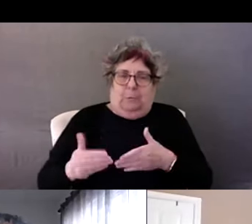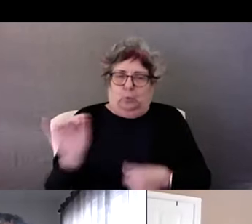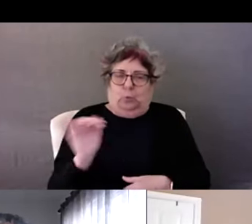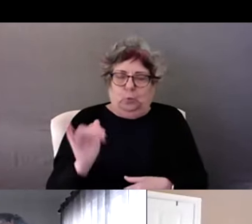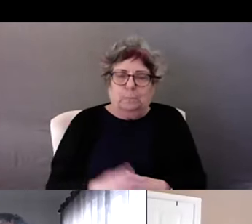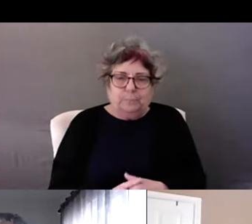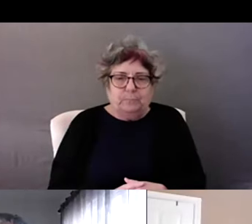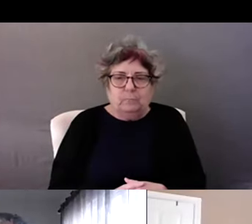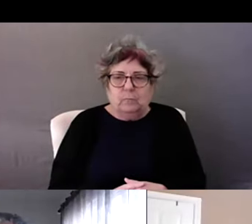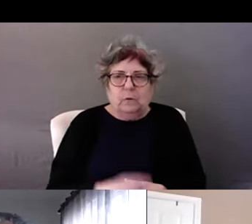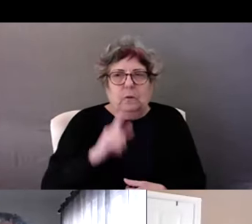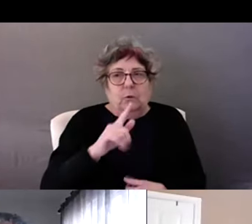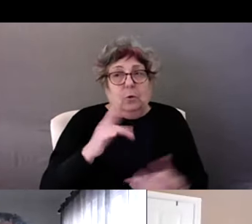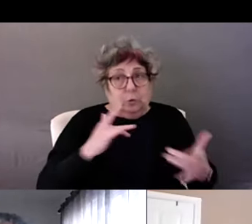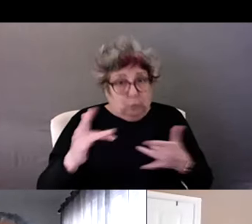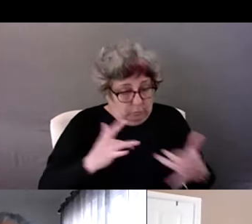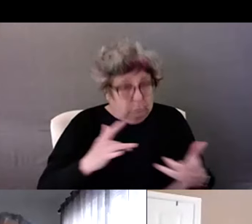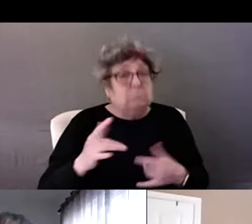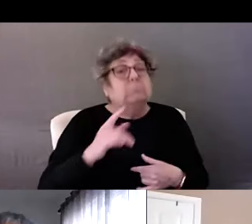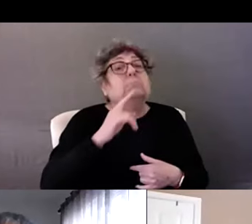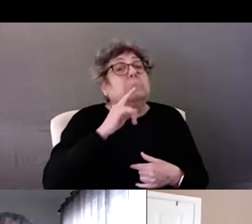your concerns are very appropriate and laudable.